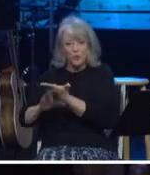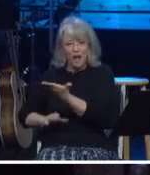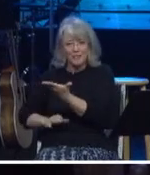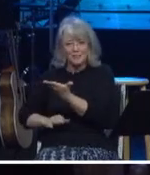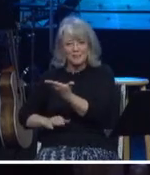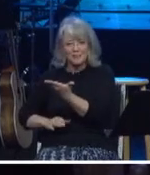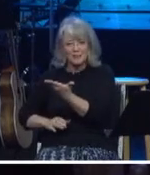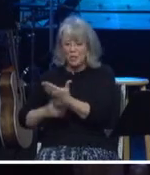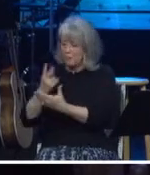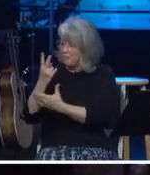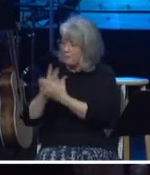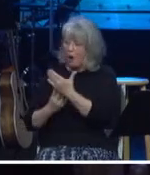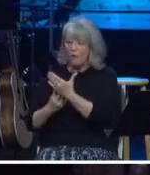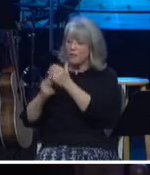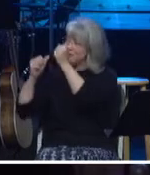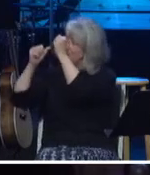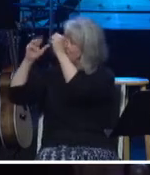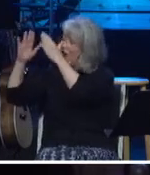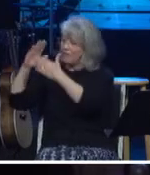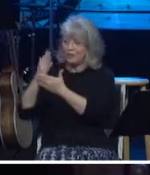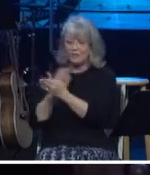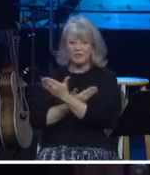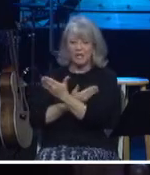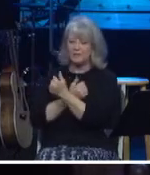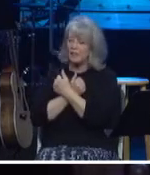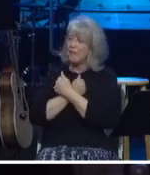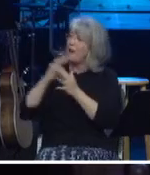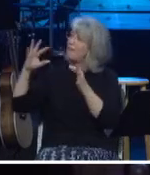The two are always tied together, the Father and the Son. Look at verse